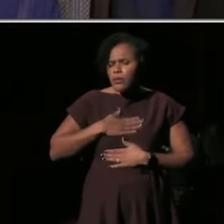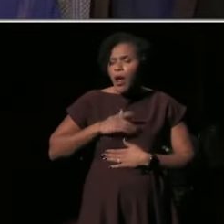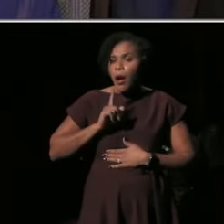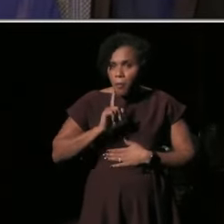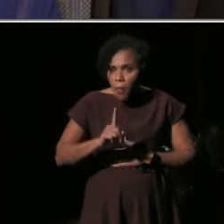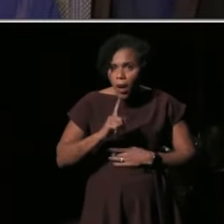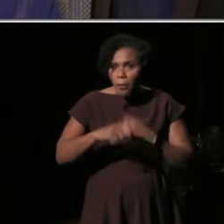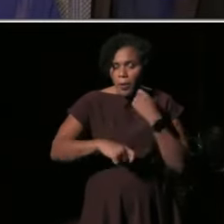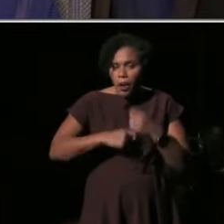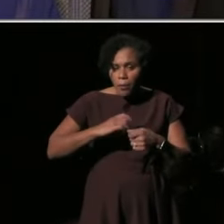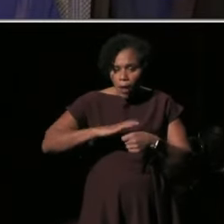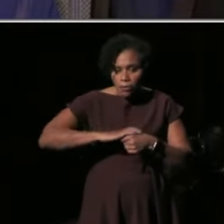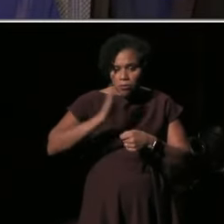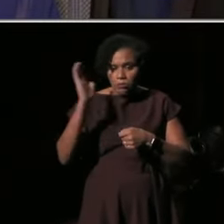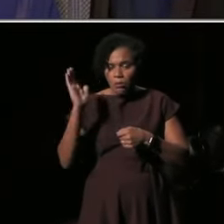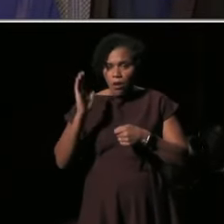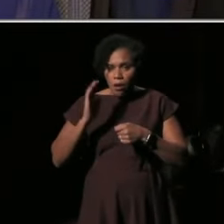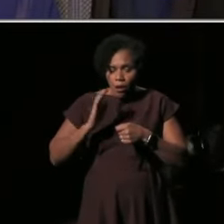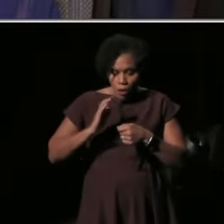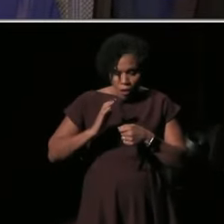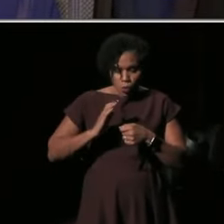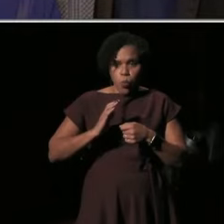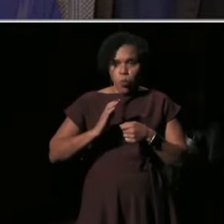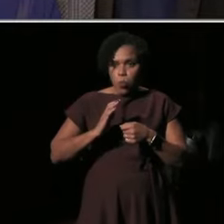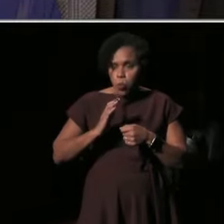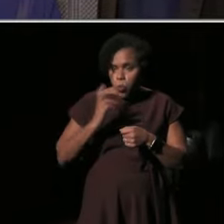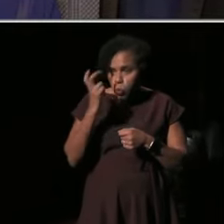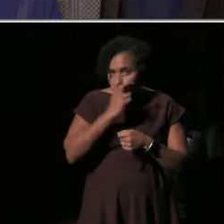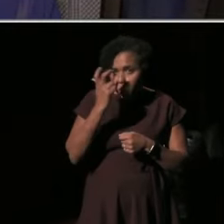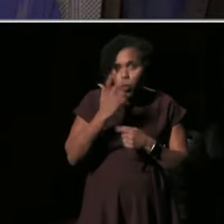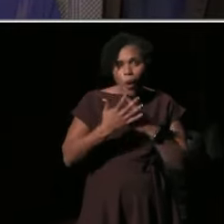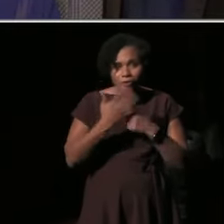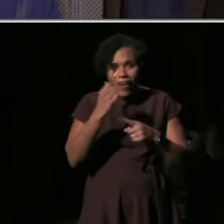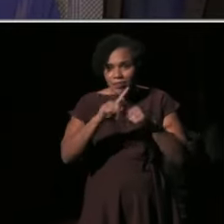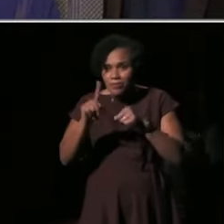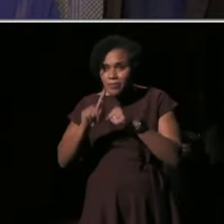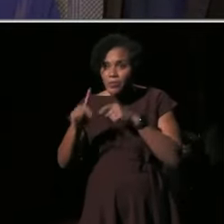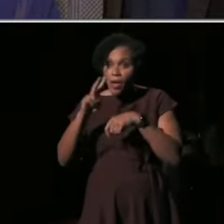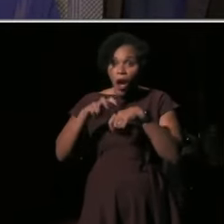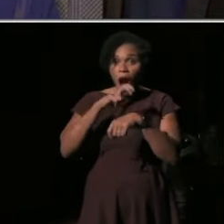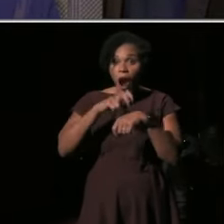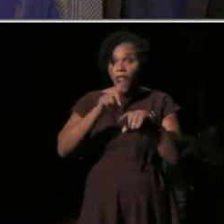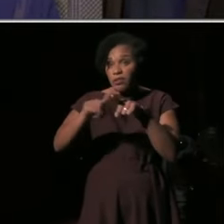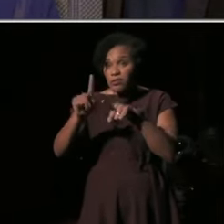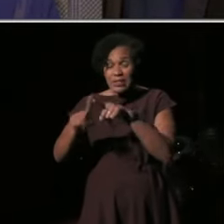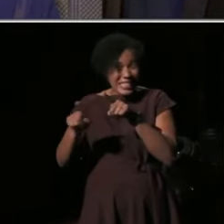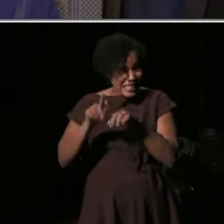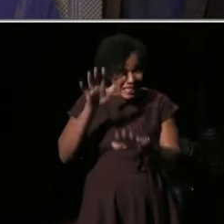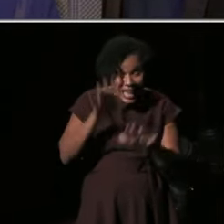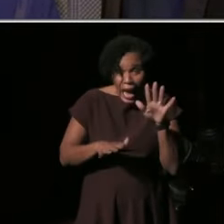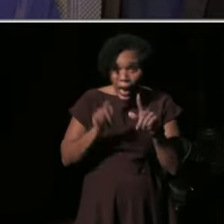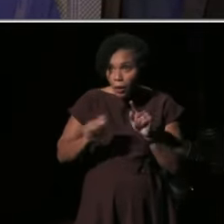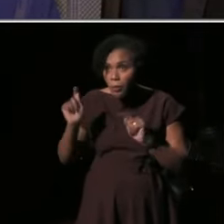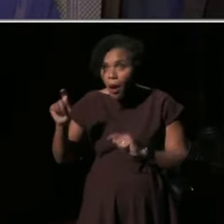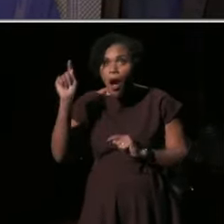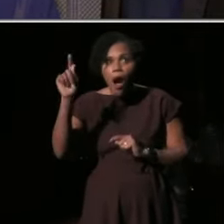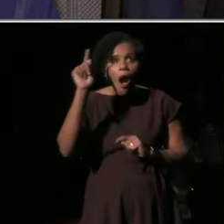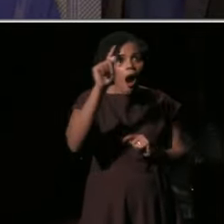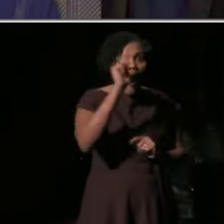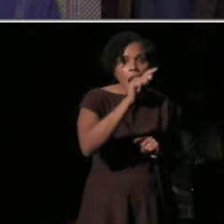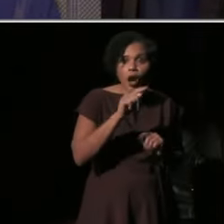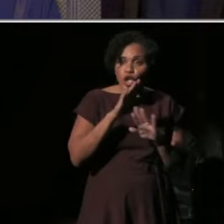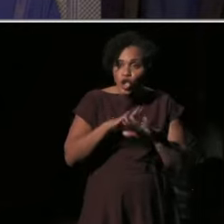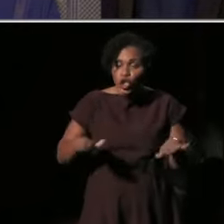much bigger scandal of a whole network of institutions around Ireland where children were neglected and also thousands